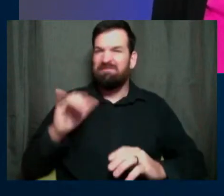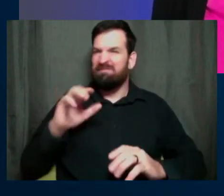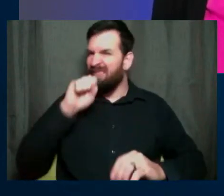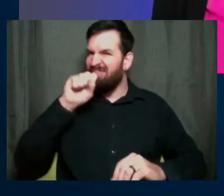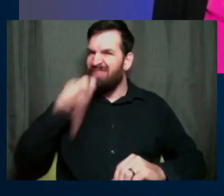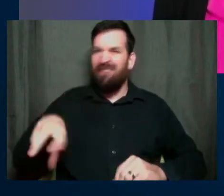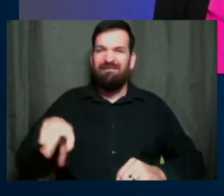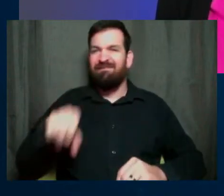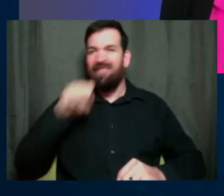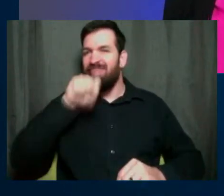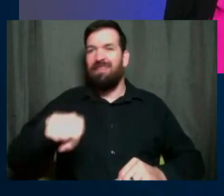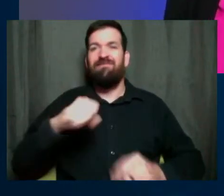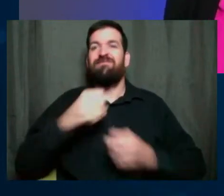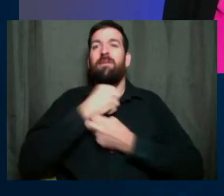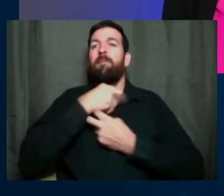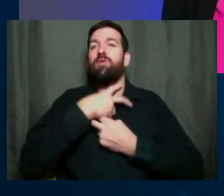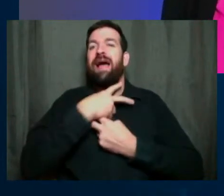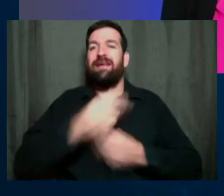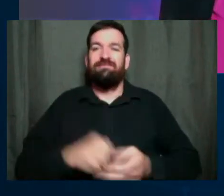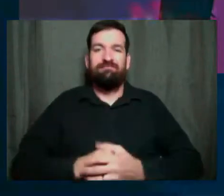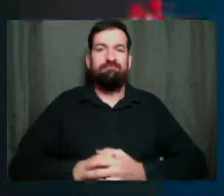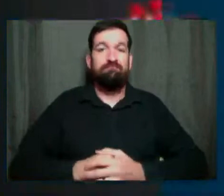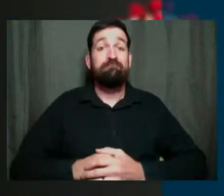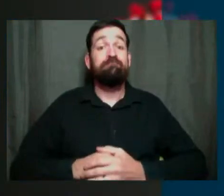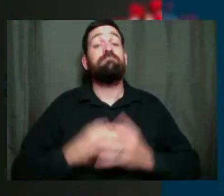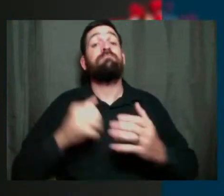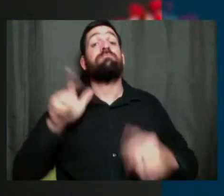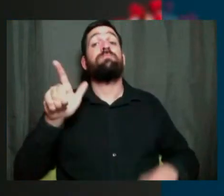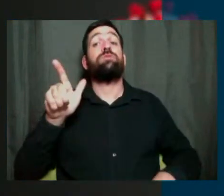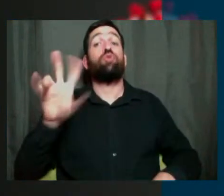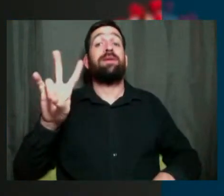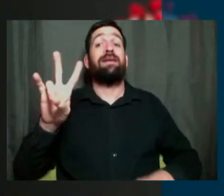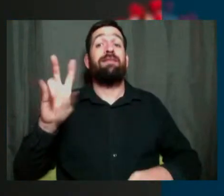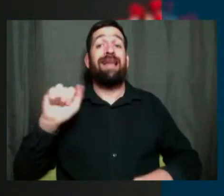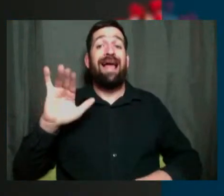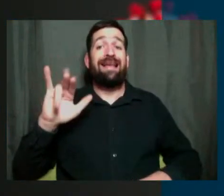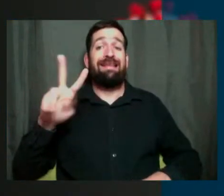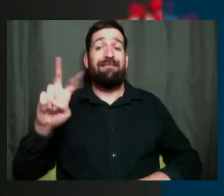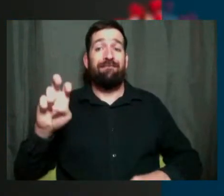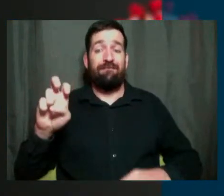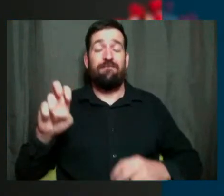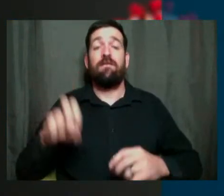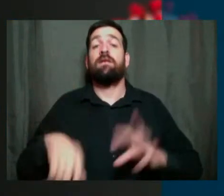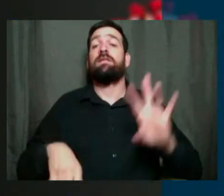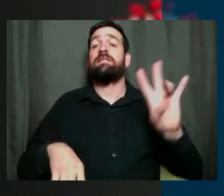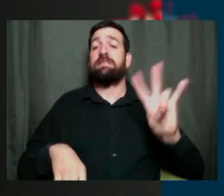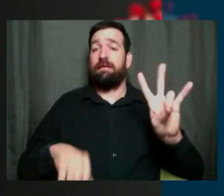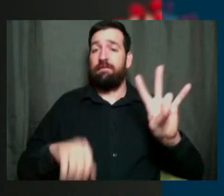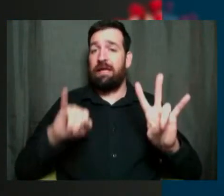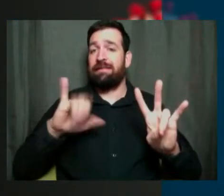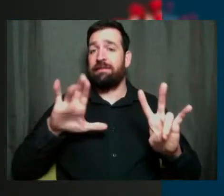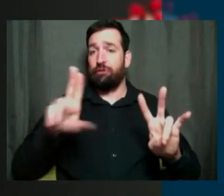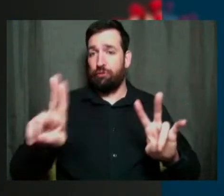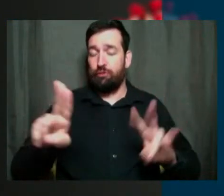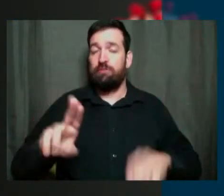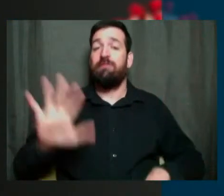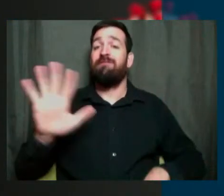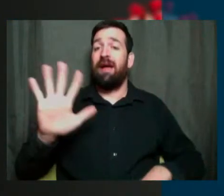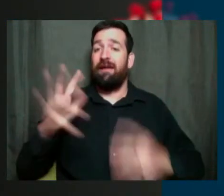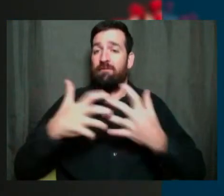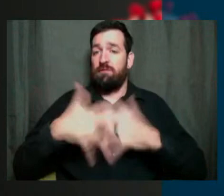Jess. Appreciate it. Today for the numbers, we have 27 active cases, 7 in the ICU, 5 on ventilators, and